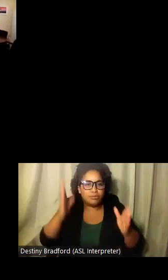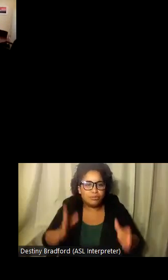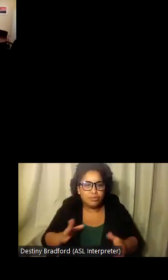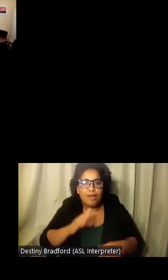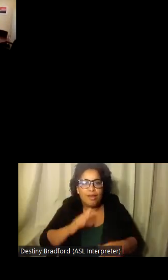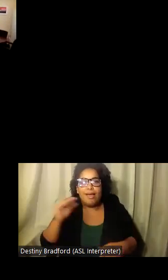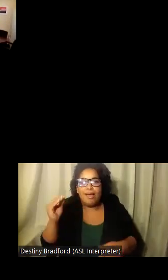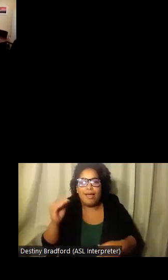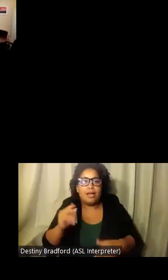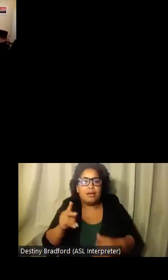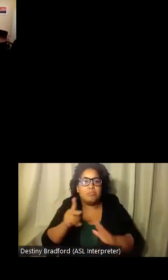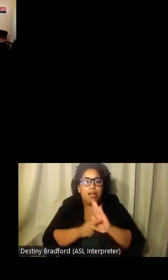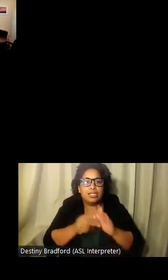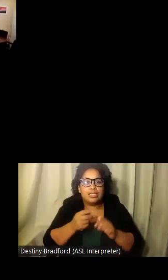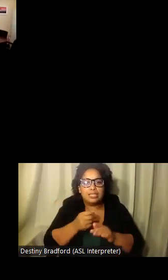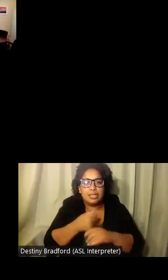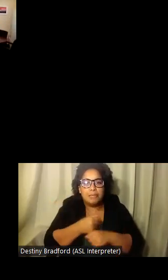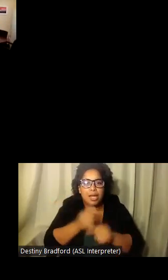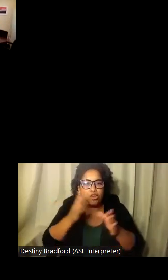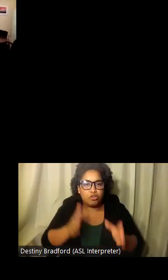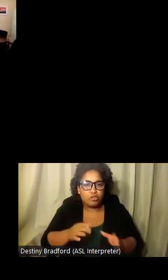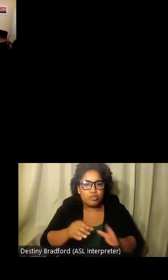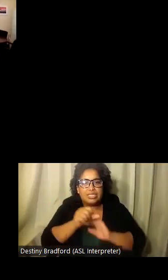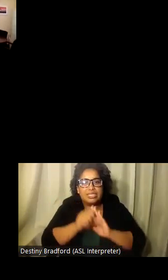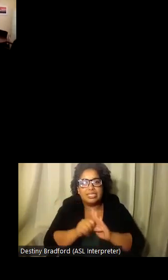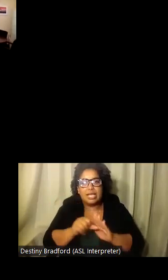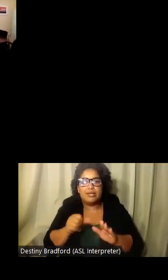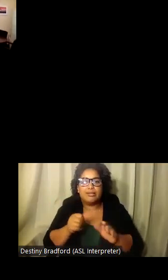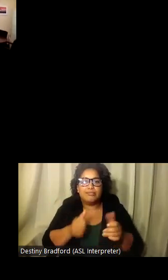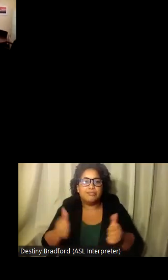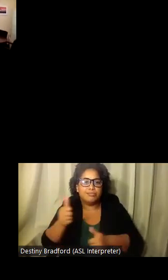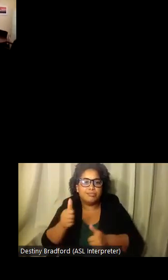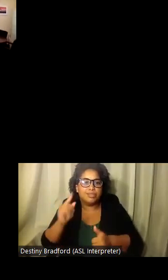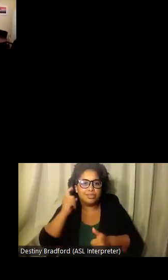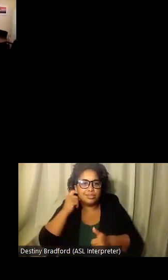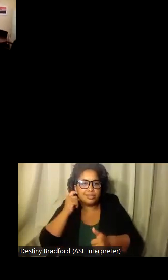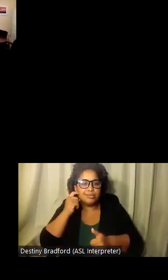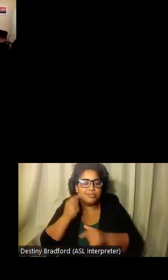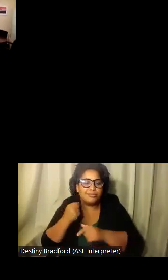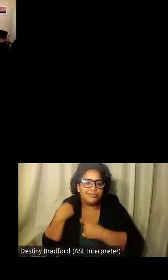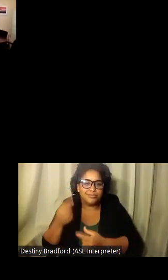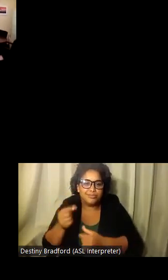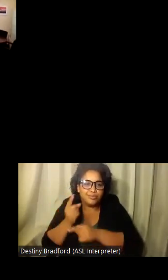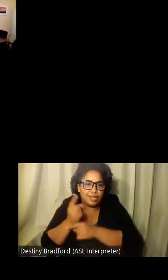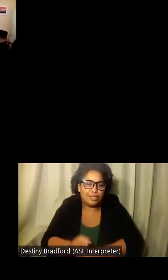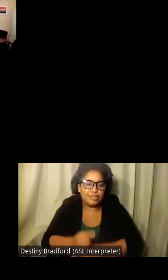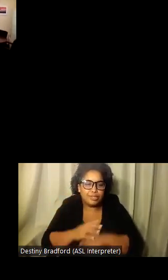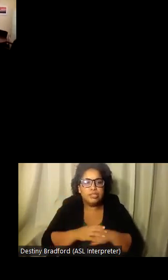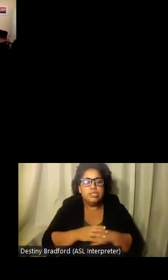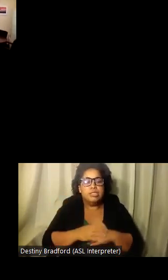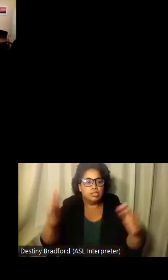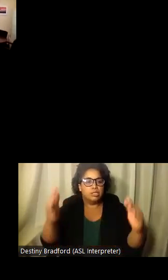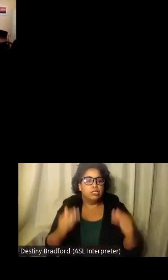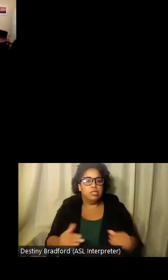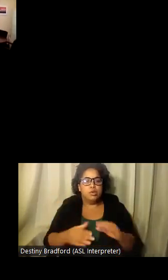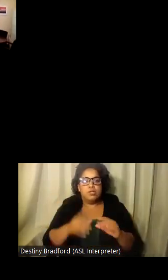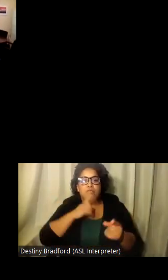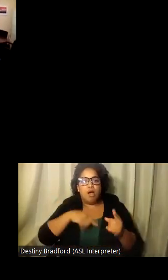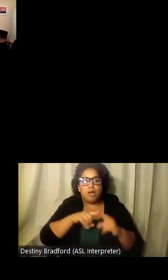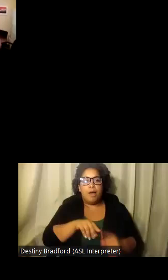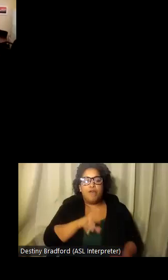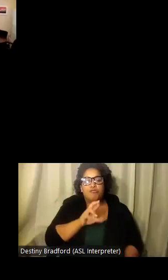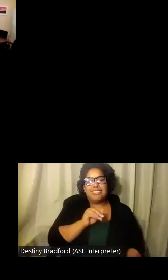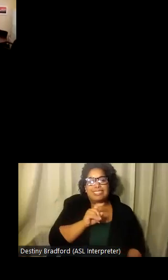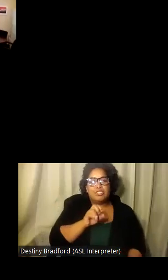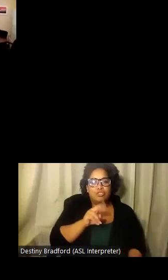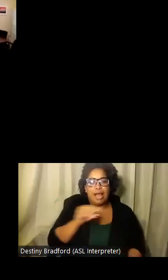disabilities on a pretty regular basis now. And as you'll see, I think speaking to the issue not just of retention, but recruitment as well,